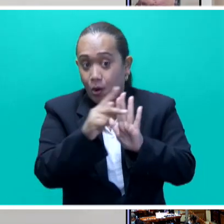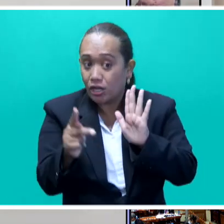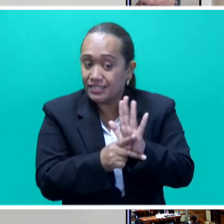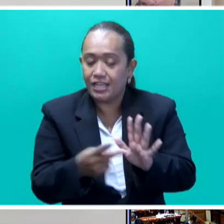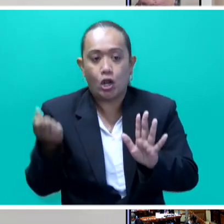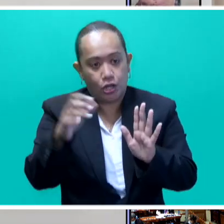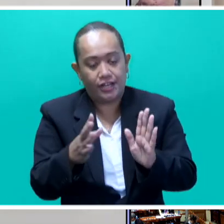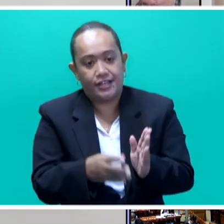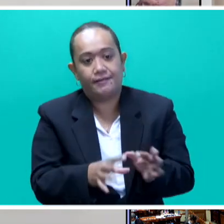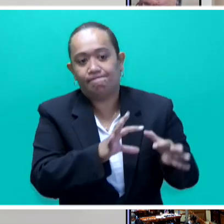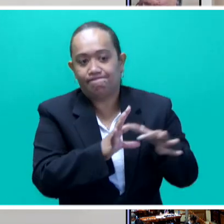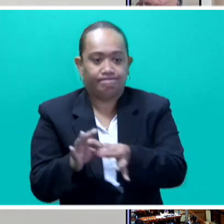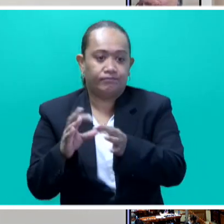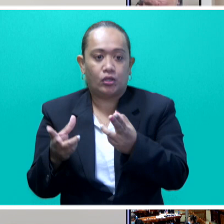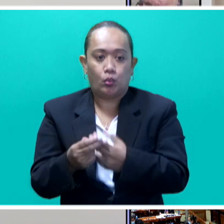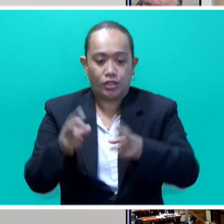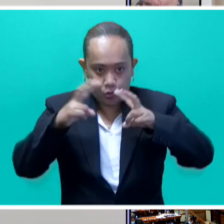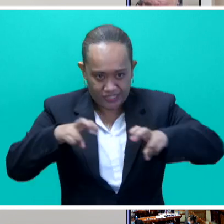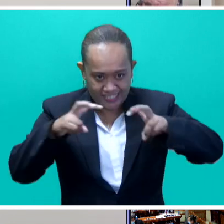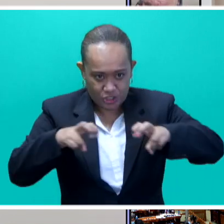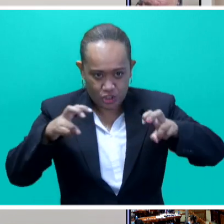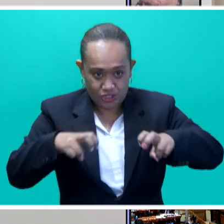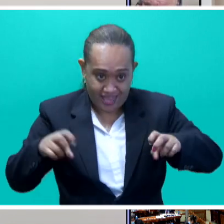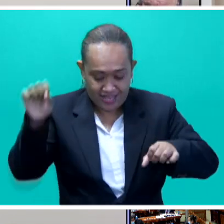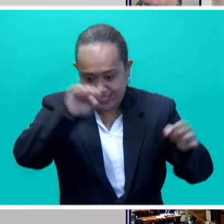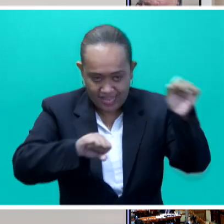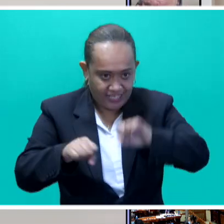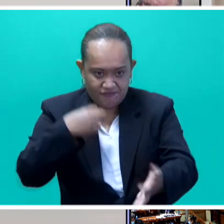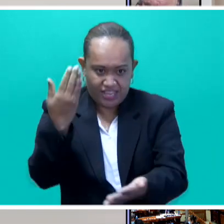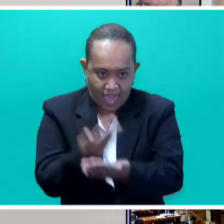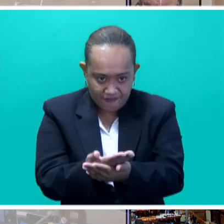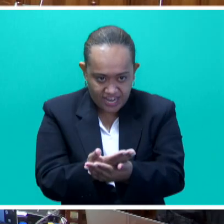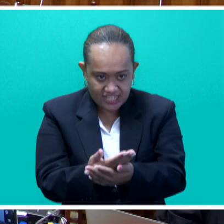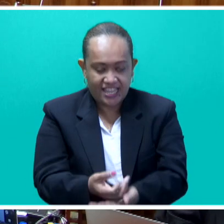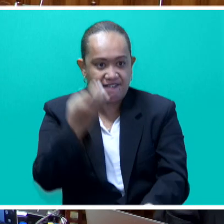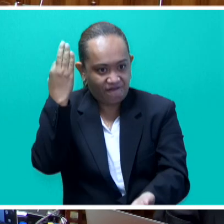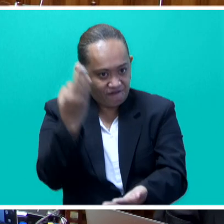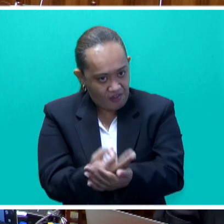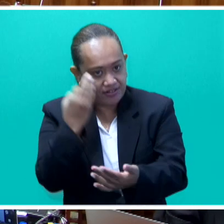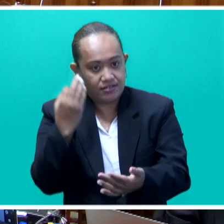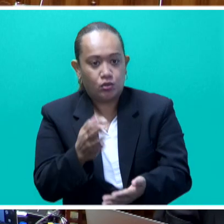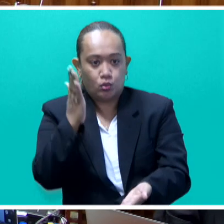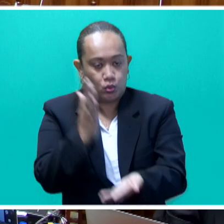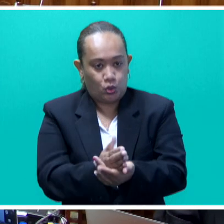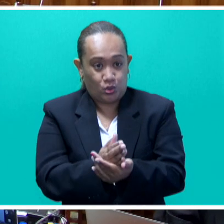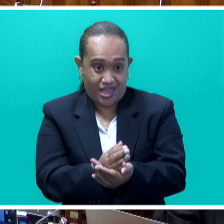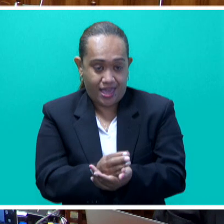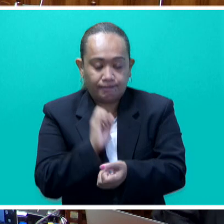research, scientific evidence, and facts. It's not plucked from thin air. Consultations, and I repeat,